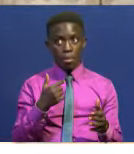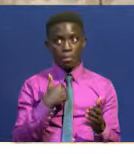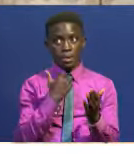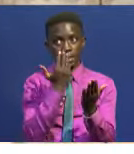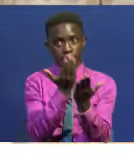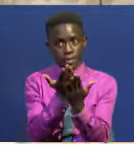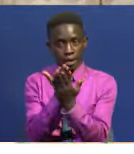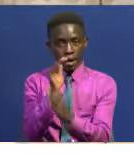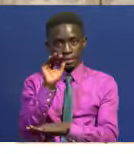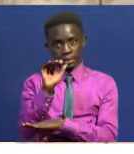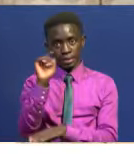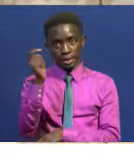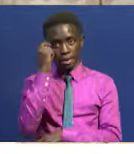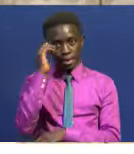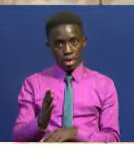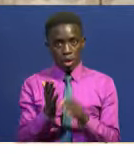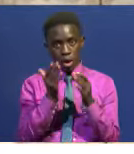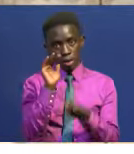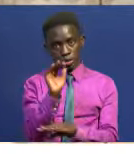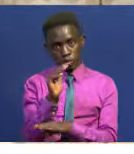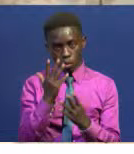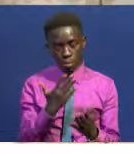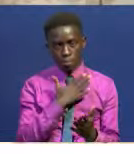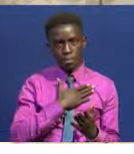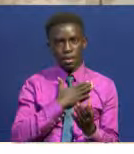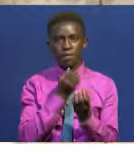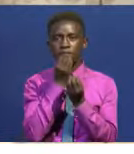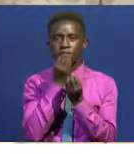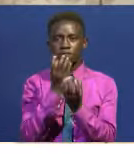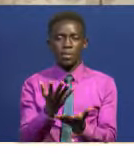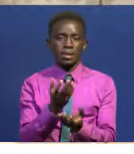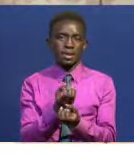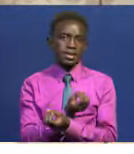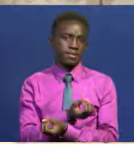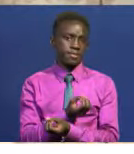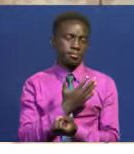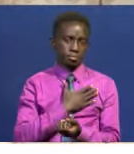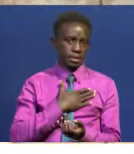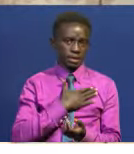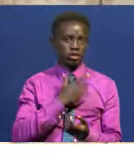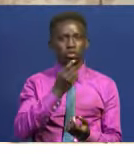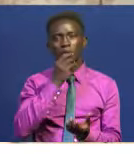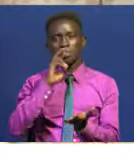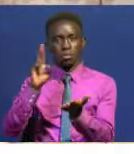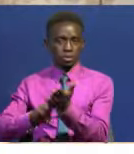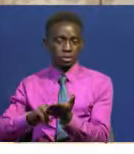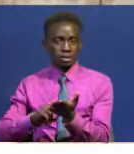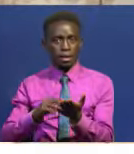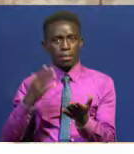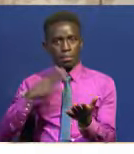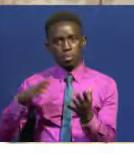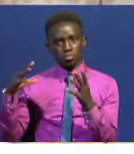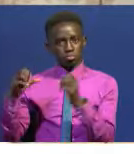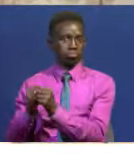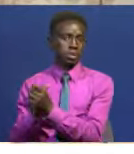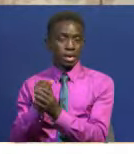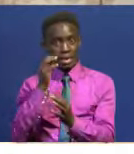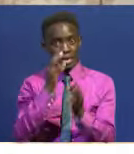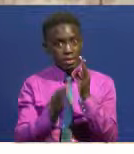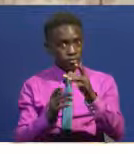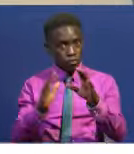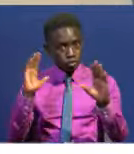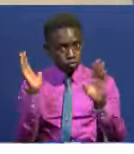wananchi ni ya kwamba wapeane information. Juu hawa watu tuko na wao hapa, na mtu akiibiwa tafadhali